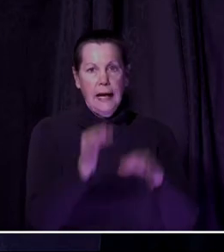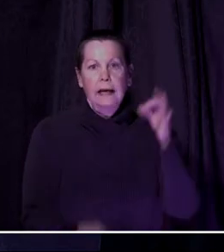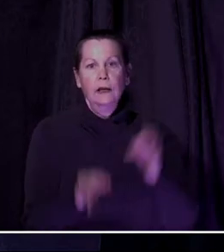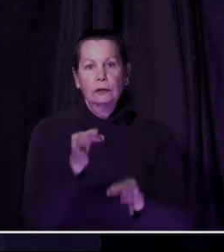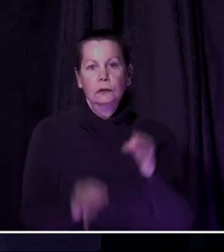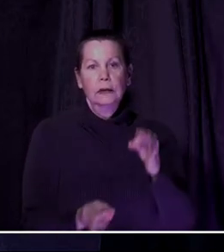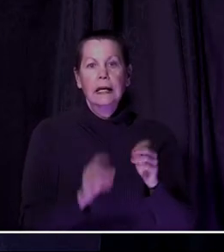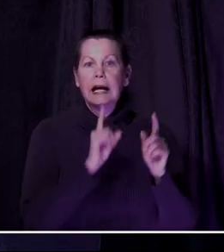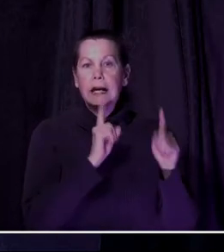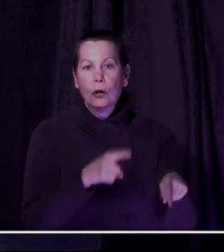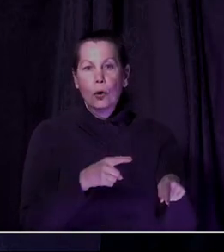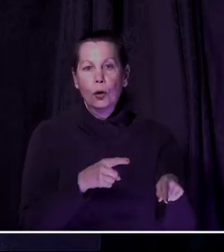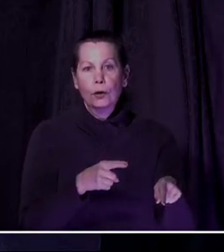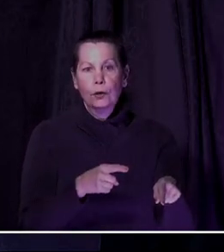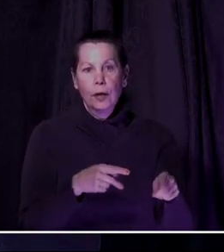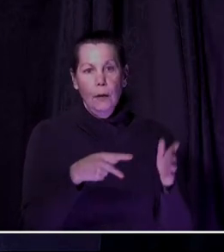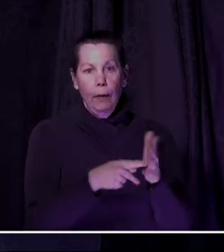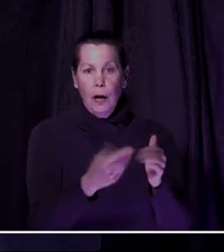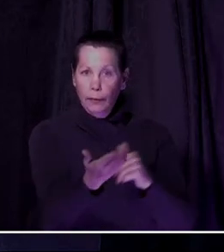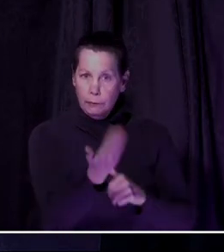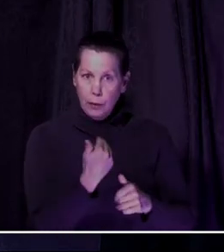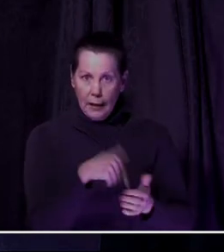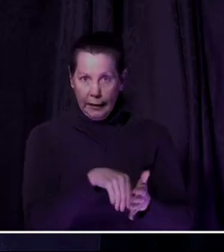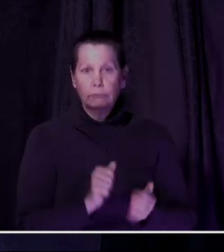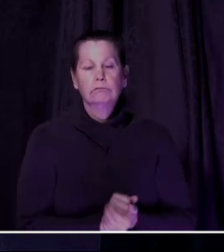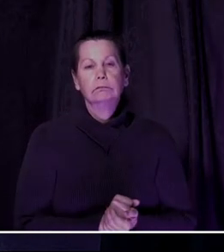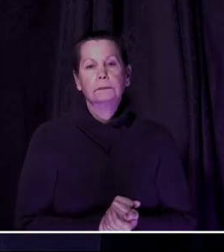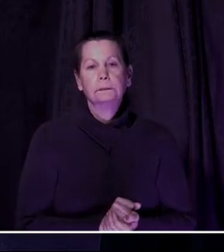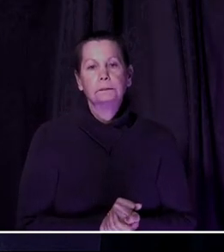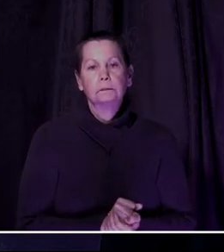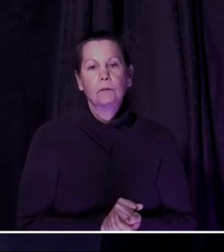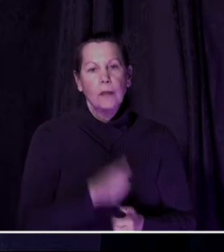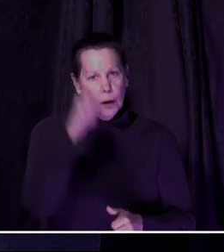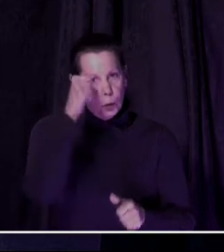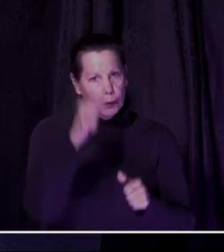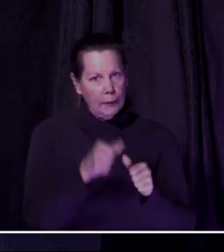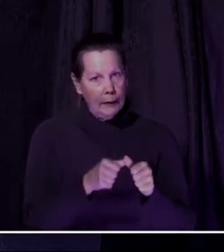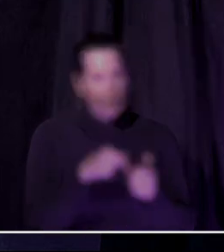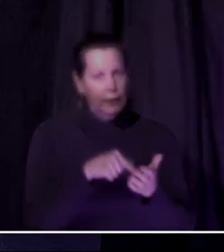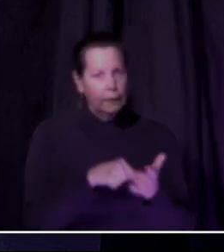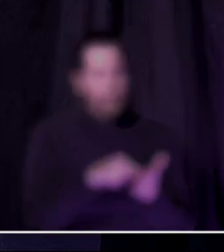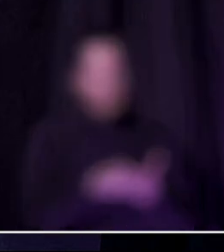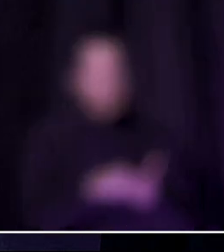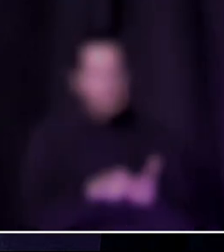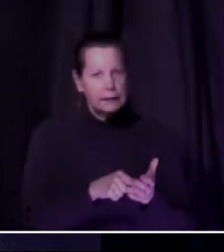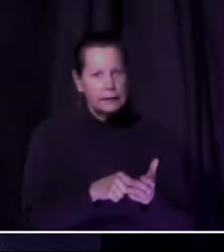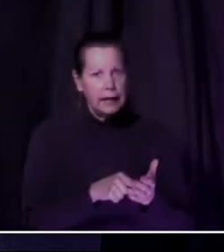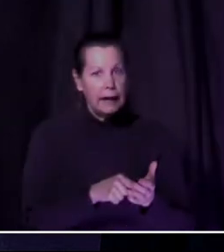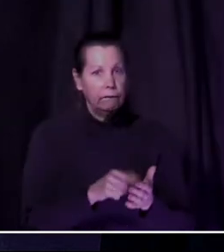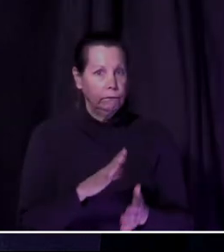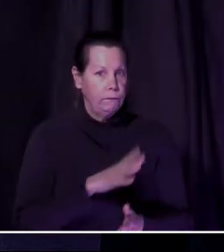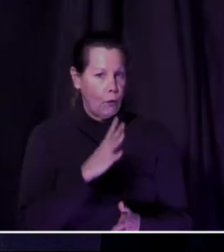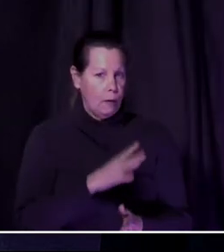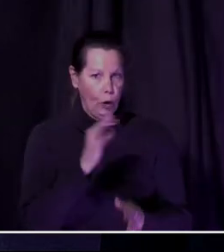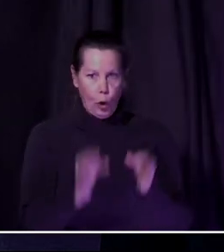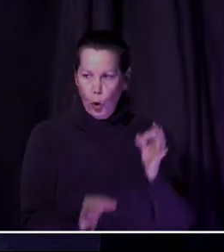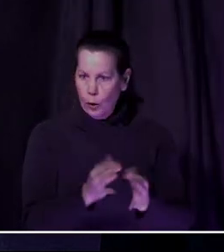and ordered the man be brought in, speaking of Paul, to be brought in. And remember, this is a formal